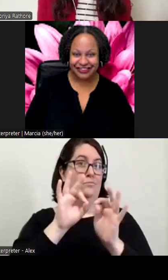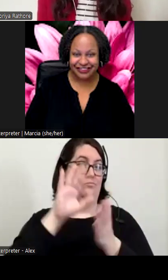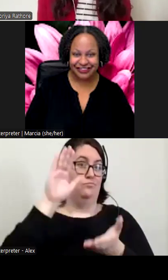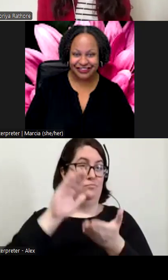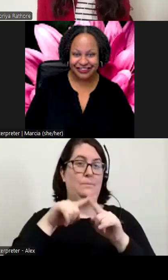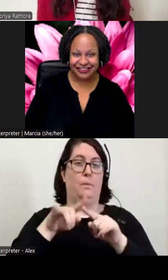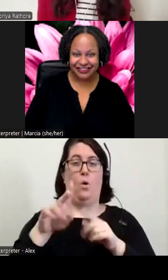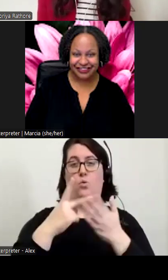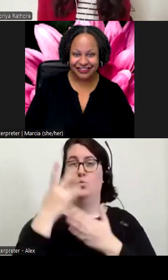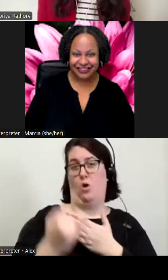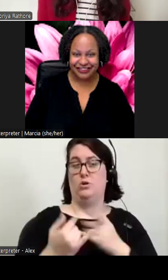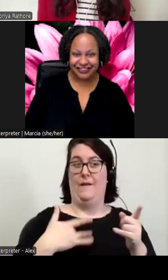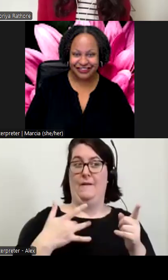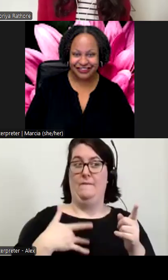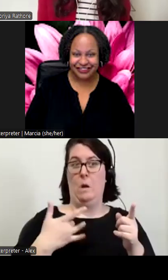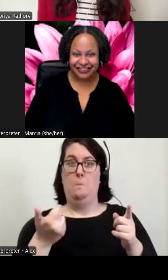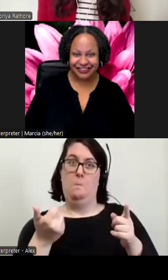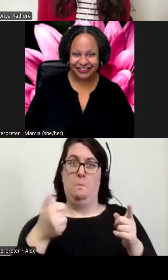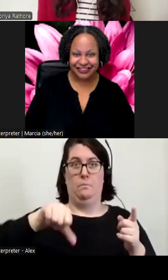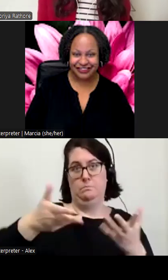the projects that they've looked at.